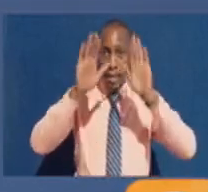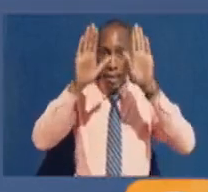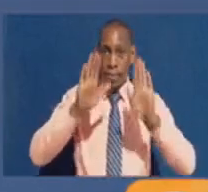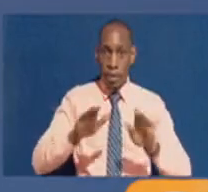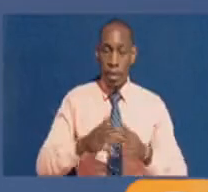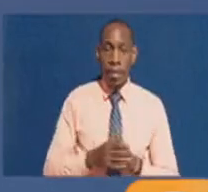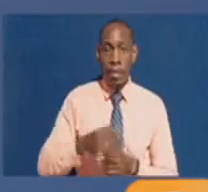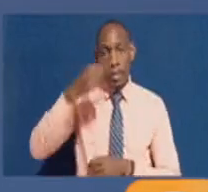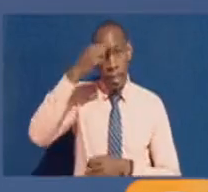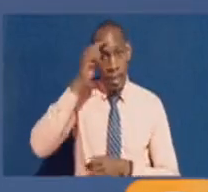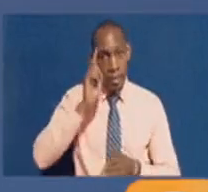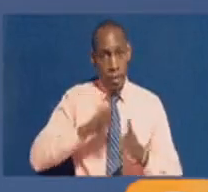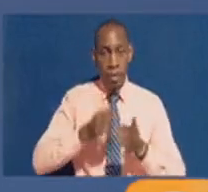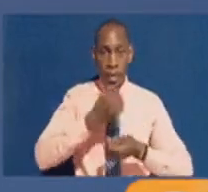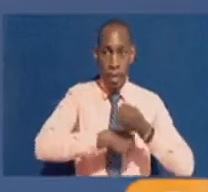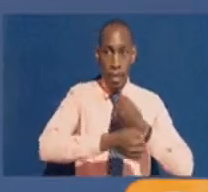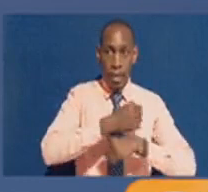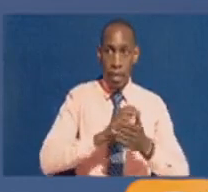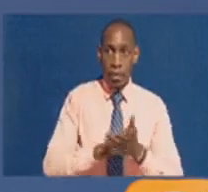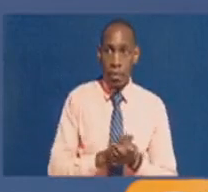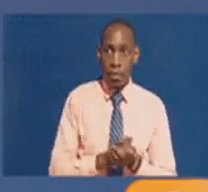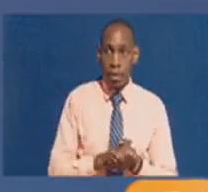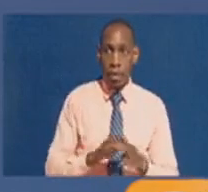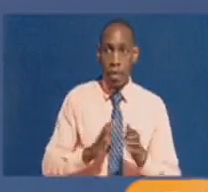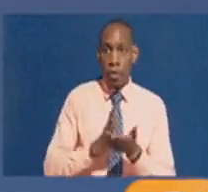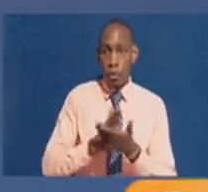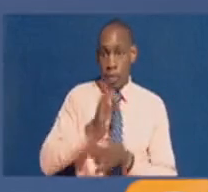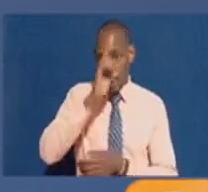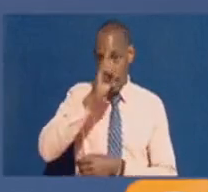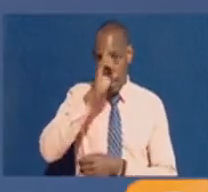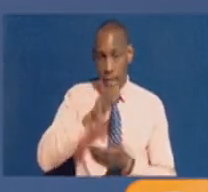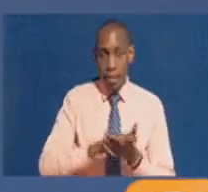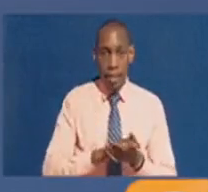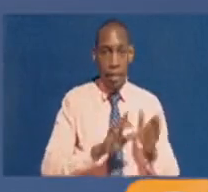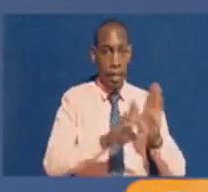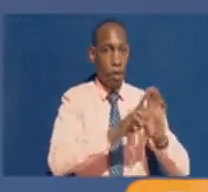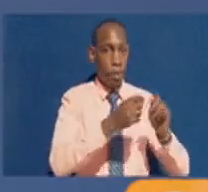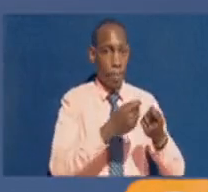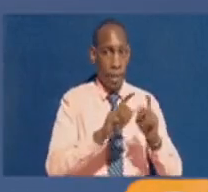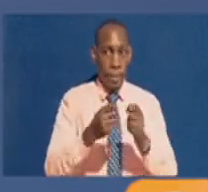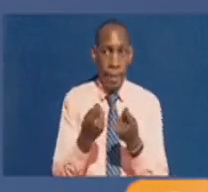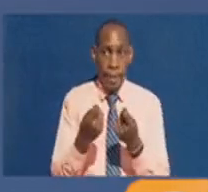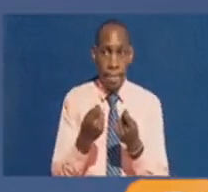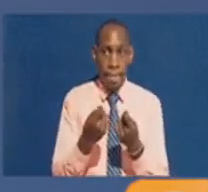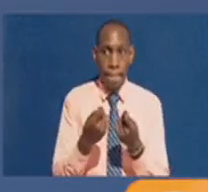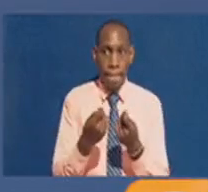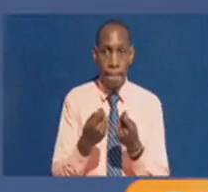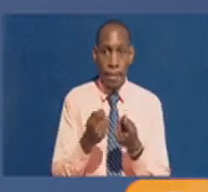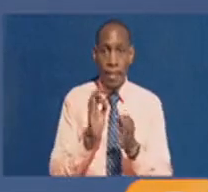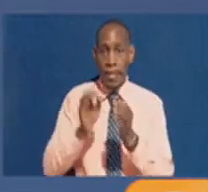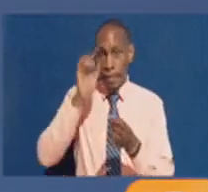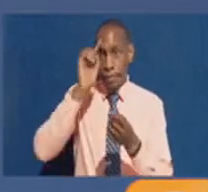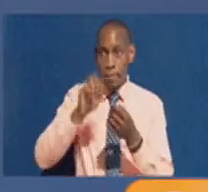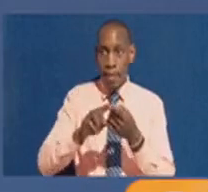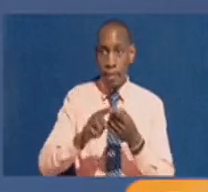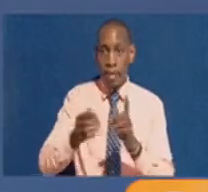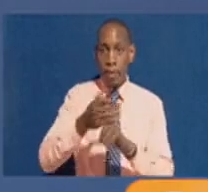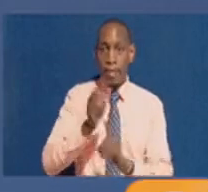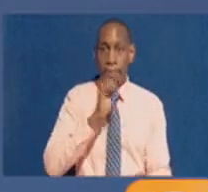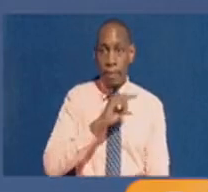because those action border treason. Those action, if the intention were